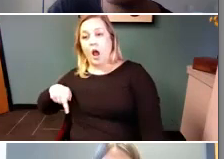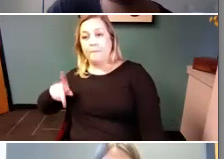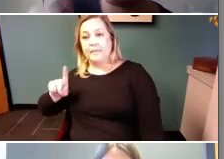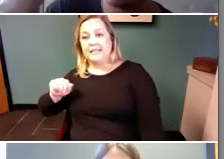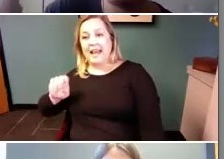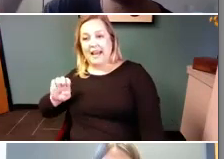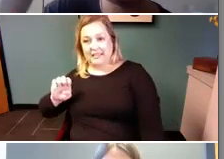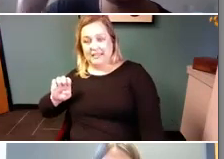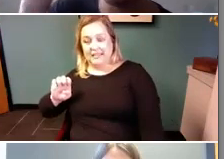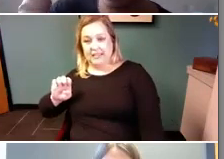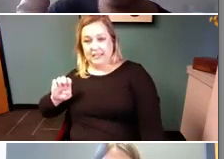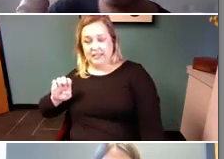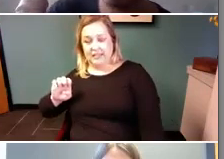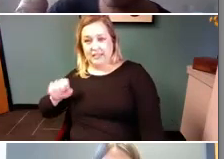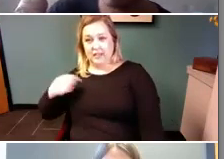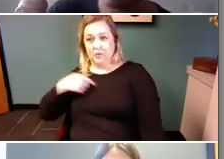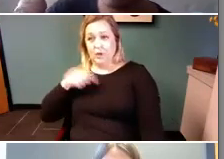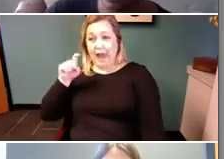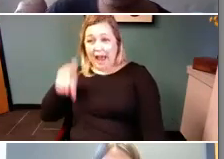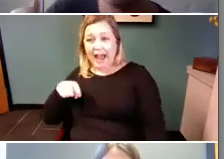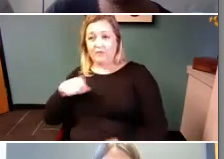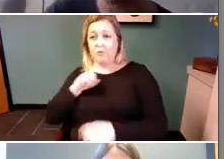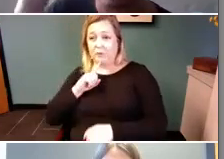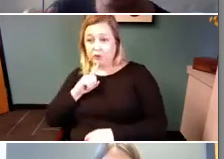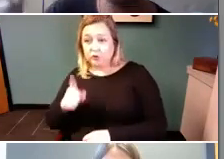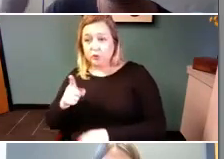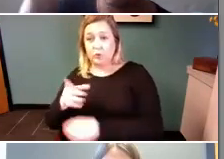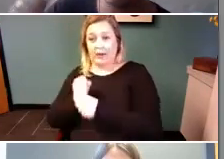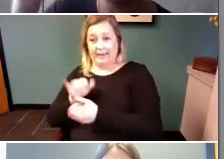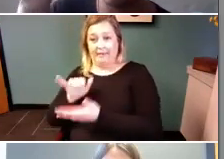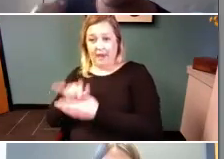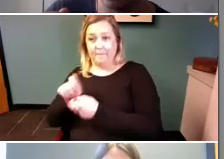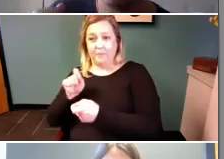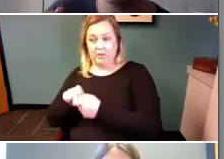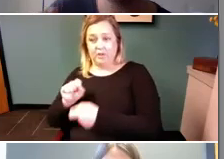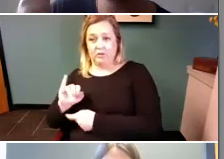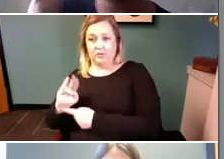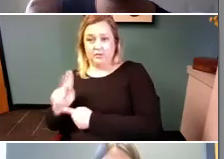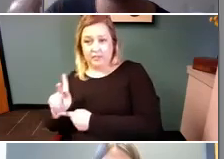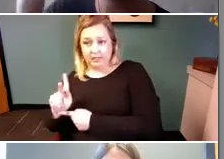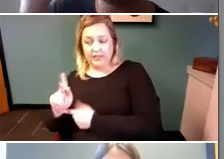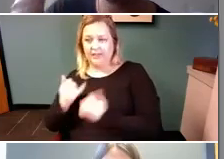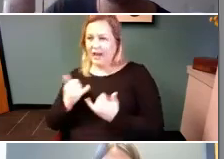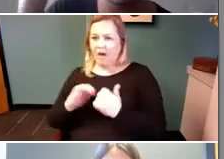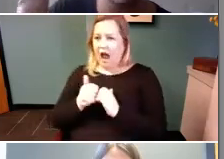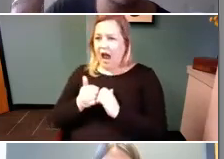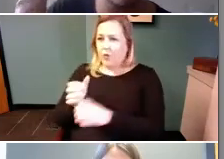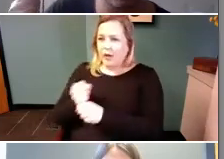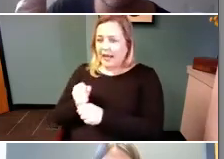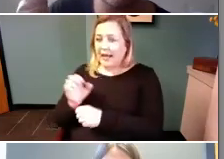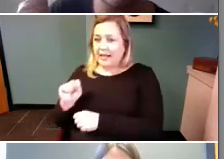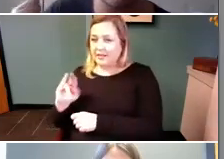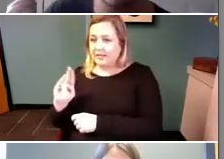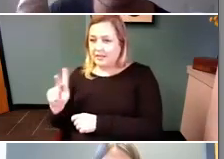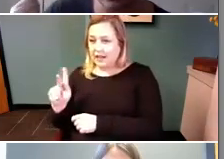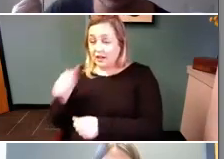we get this particular sink node. Right. Now, how do we get a sink node because remember, DFS does